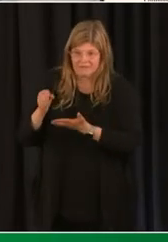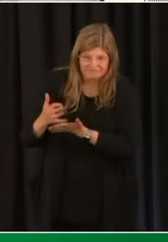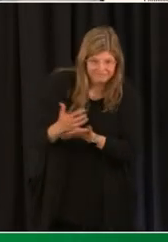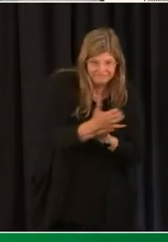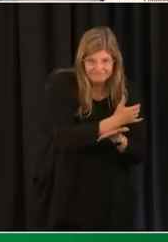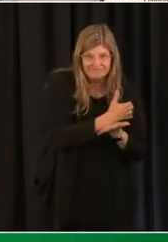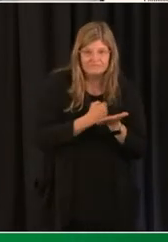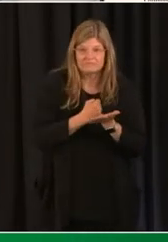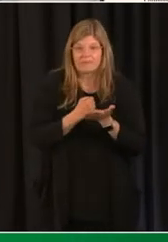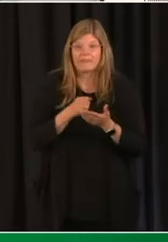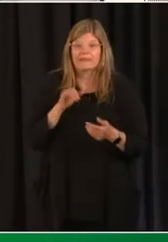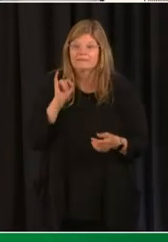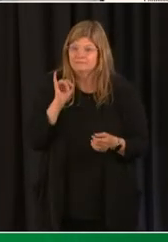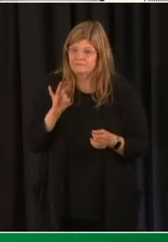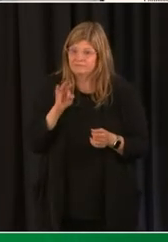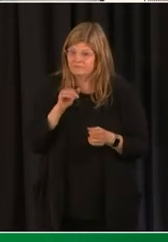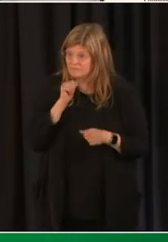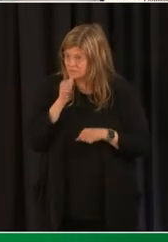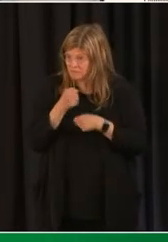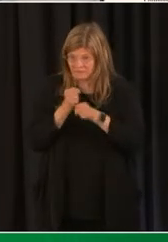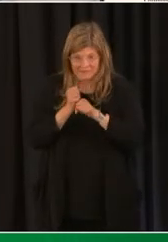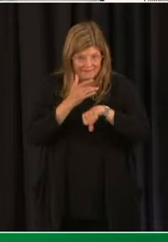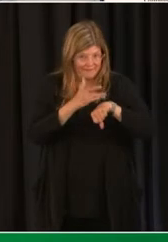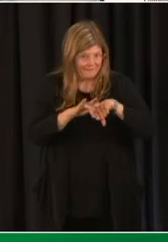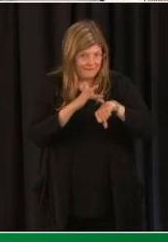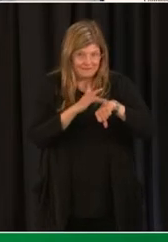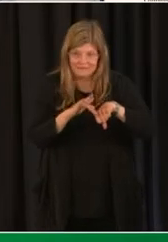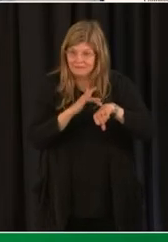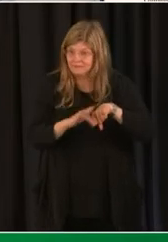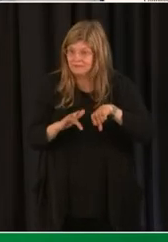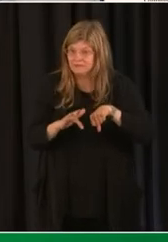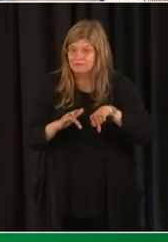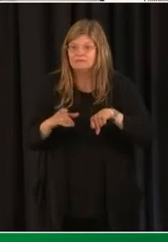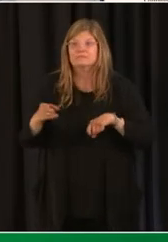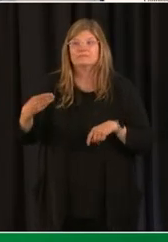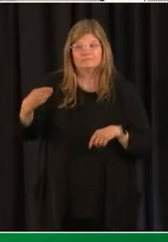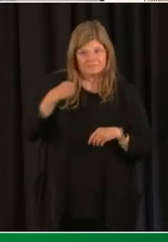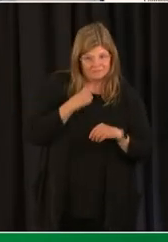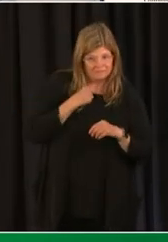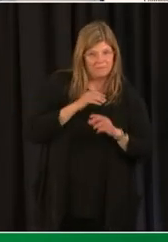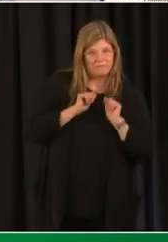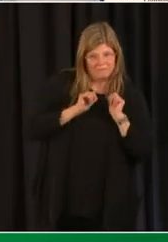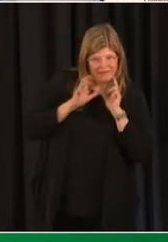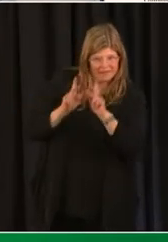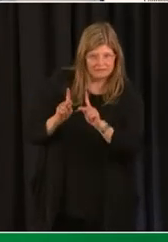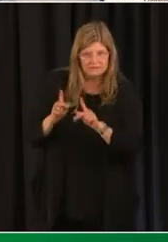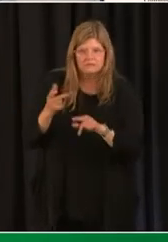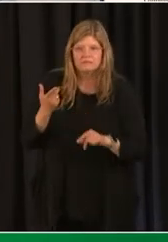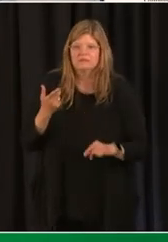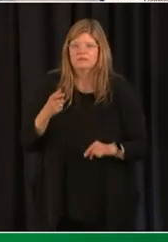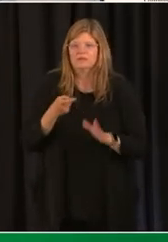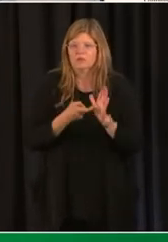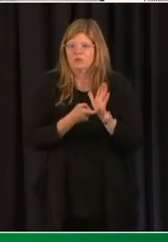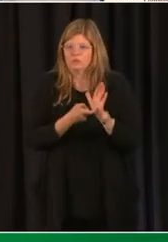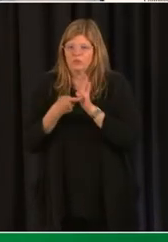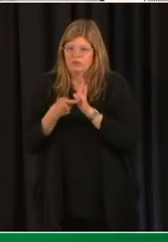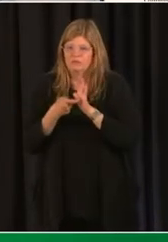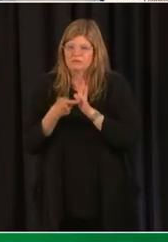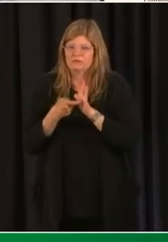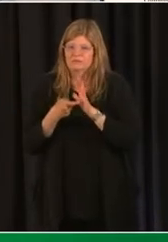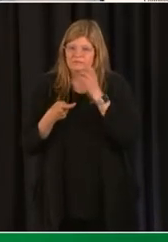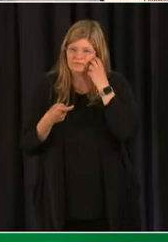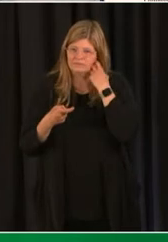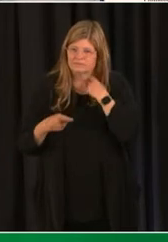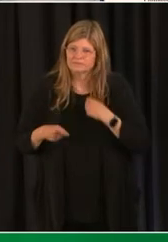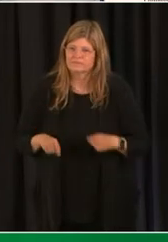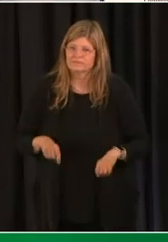made unavailable during the public health emergency, and required landlords to regularly clean the common areas